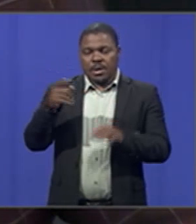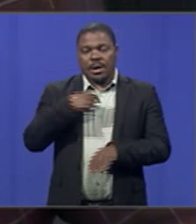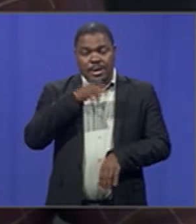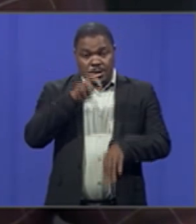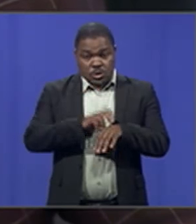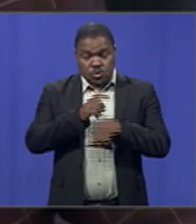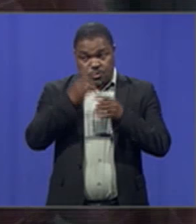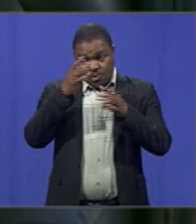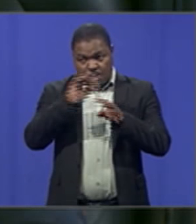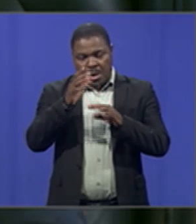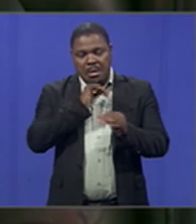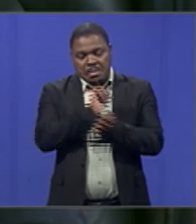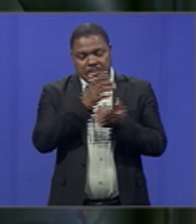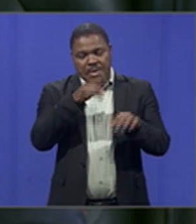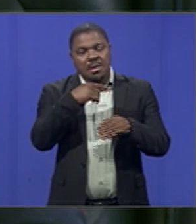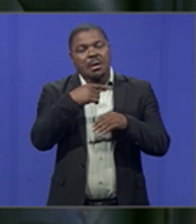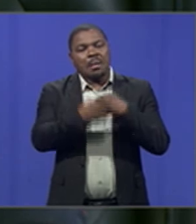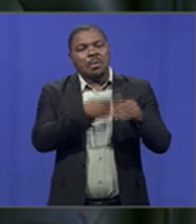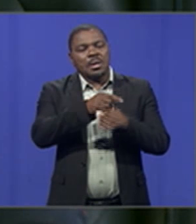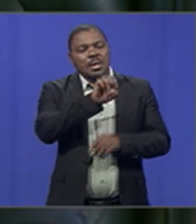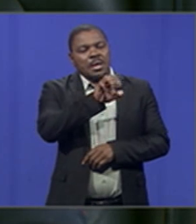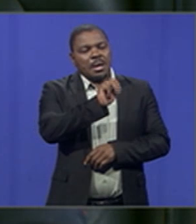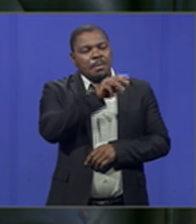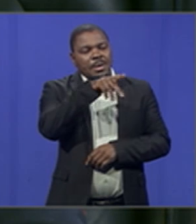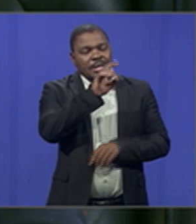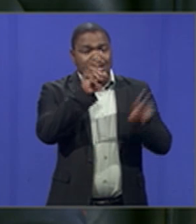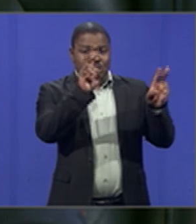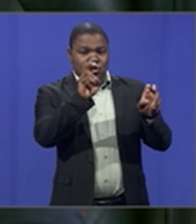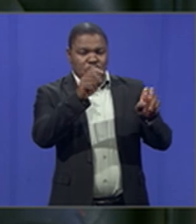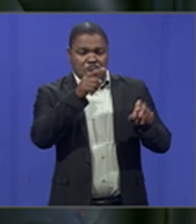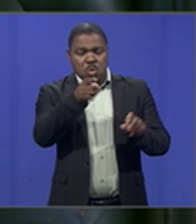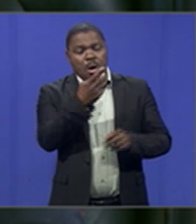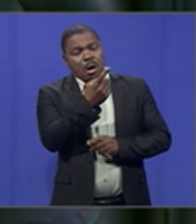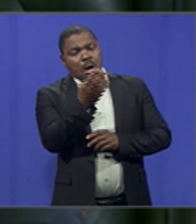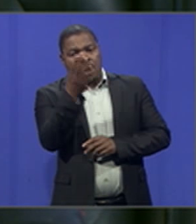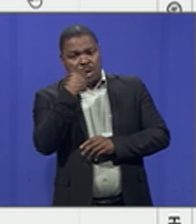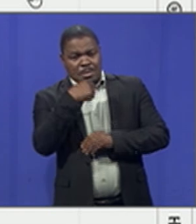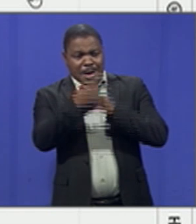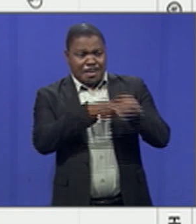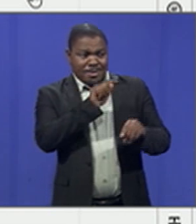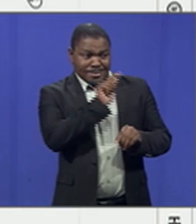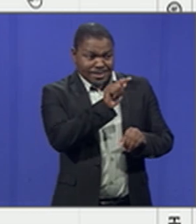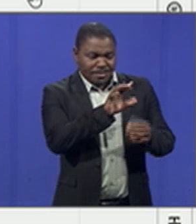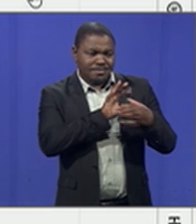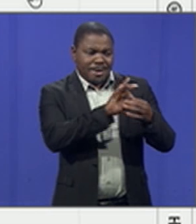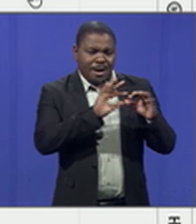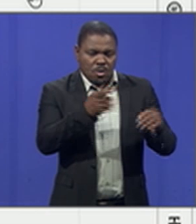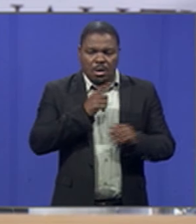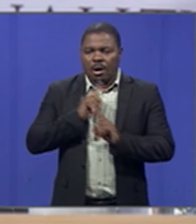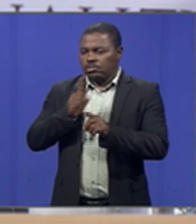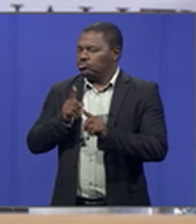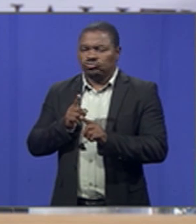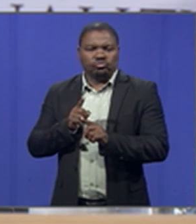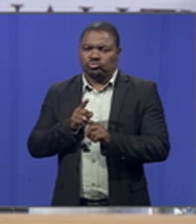I'm a suspect in case involving the EMPD, and I therefore do not wish to answer any question regarding my interaction with the